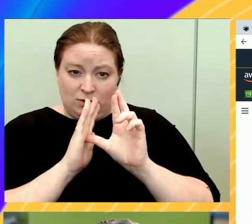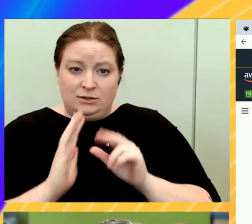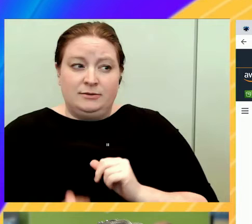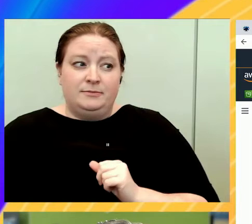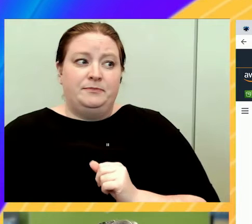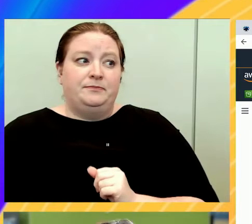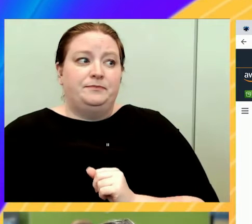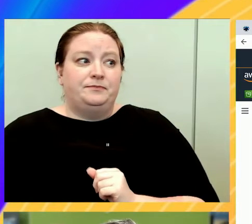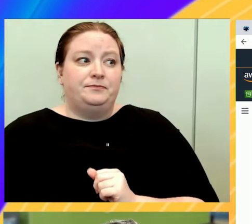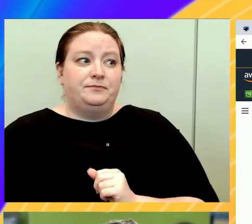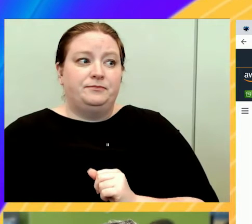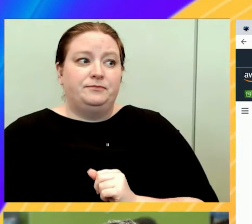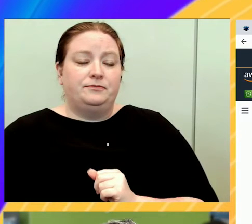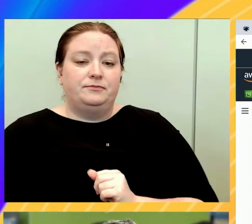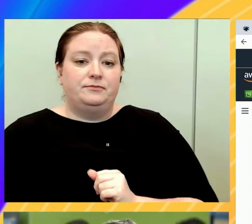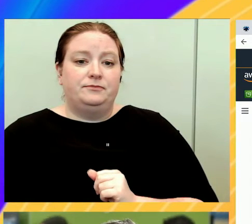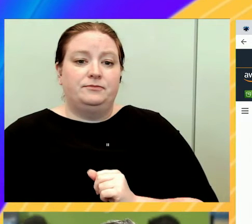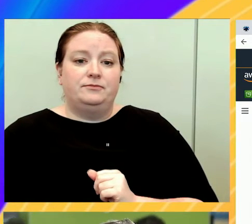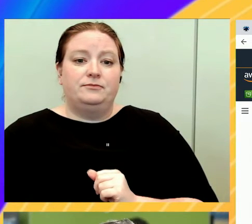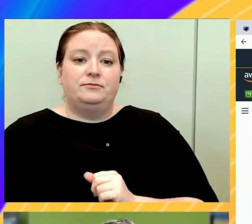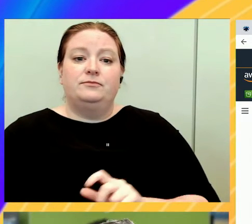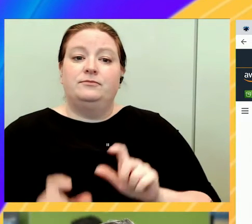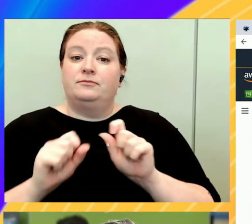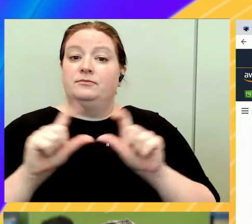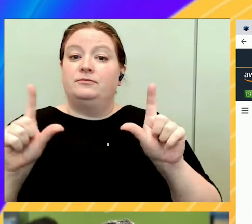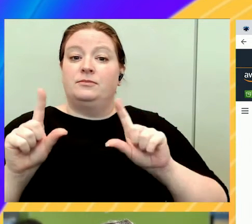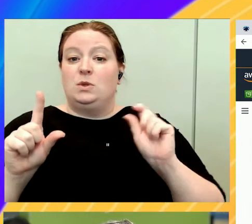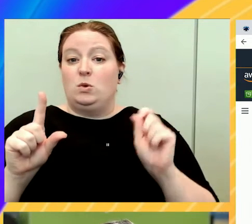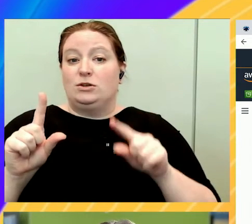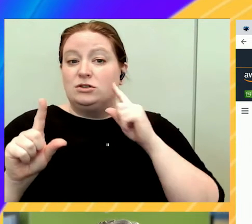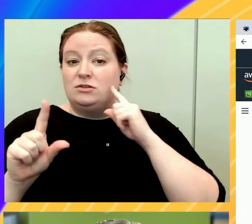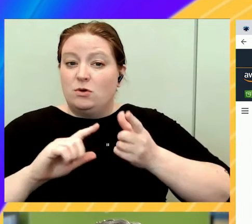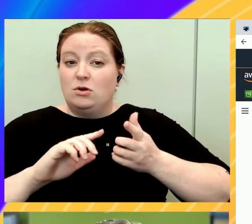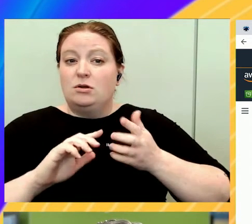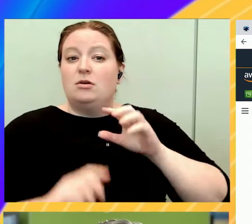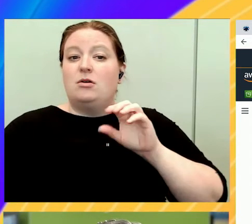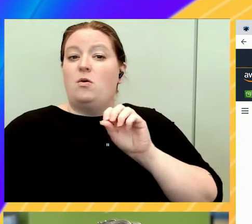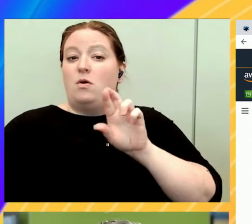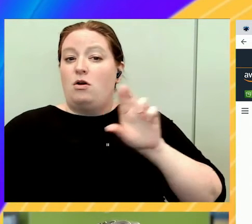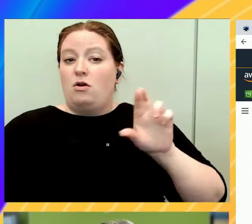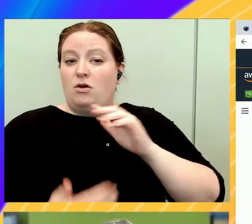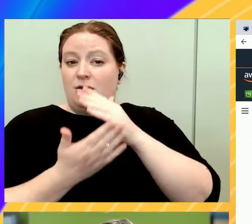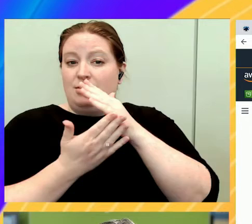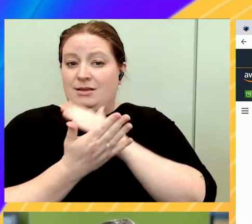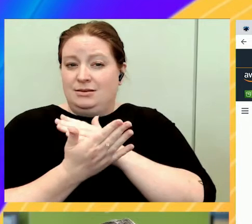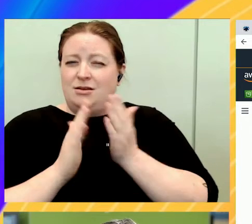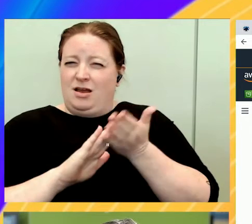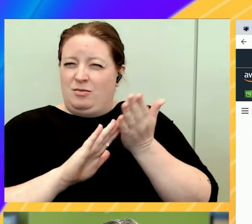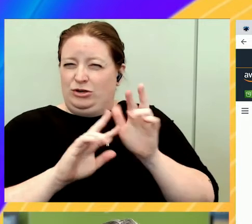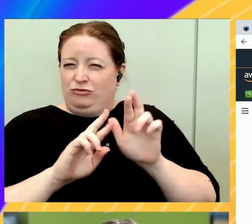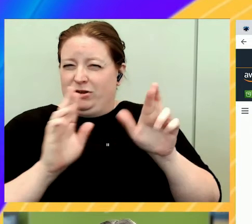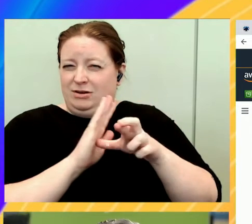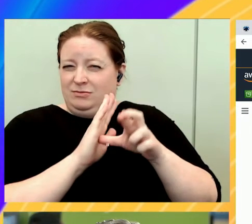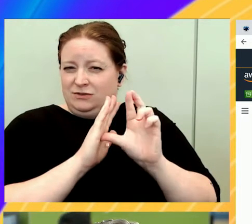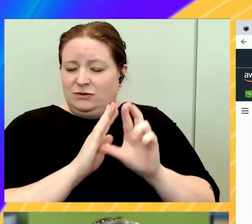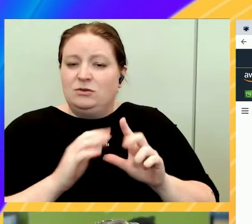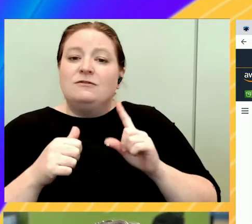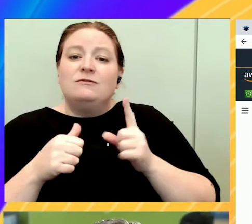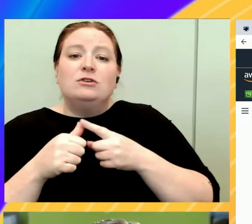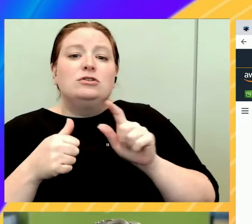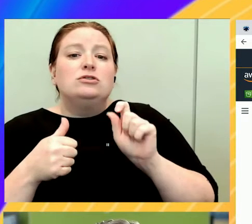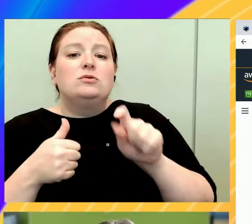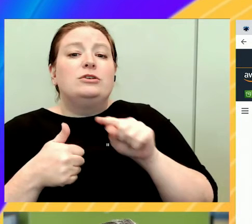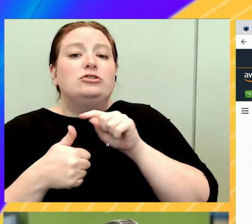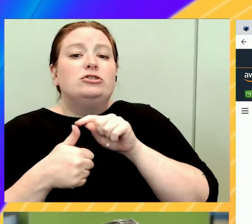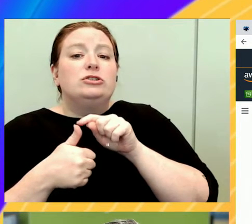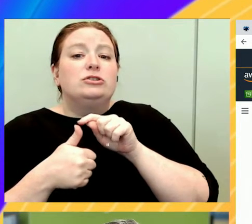And it will bring up the questions of the Operational Readiness Review lens. And you can see that our very first question for the Operational Readiness Review and